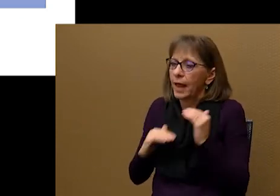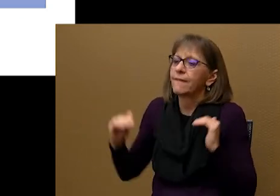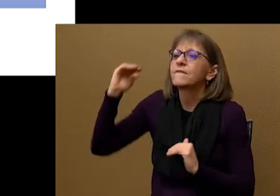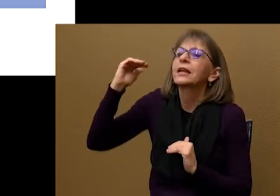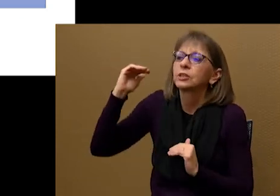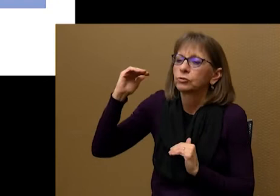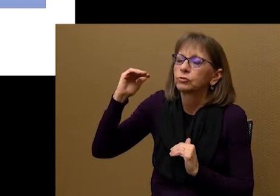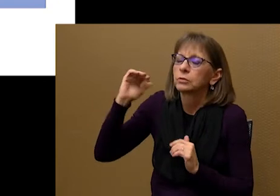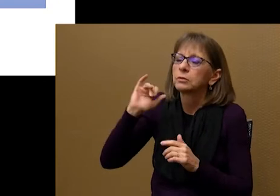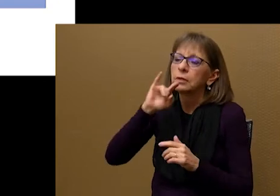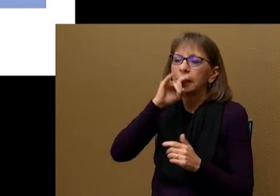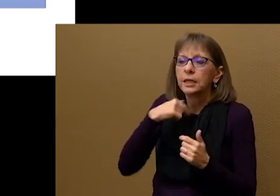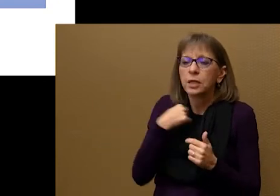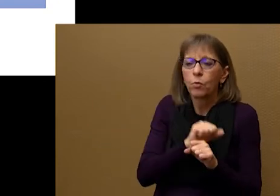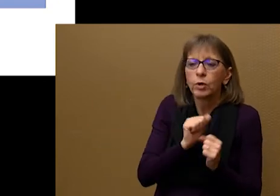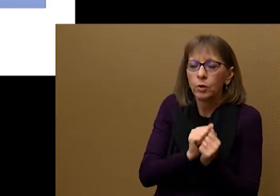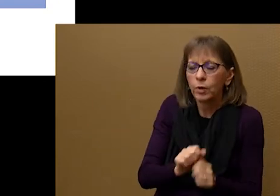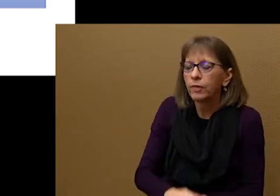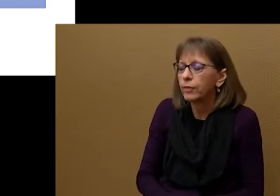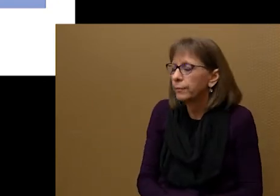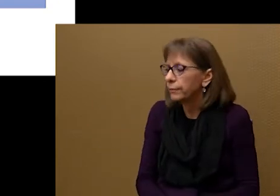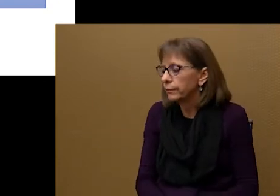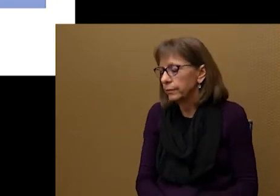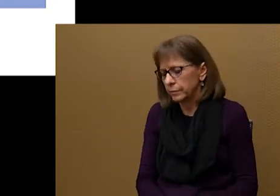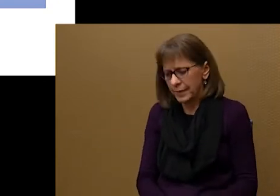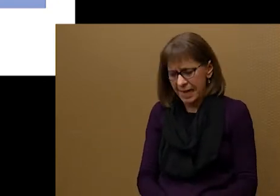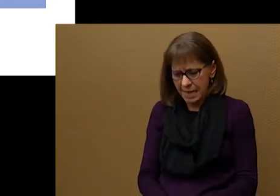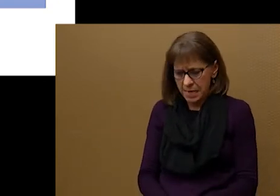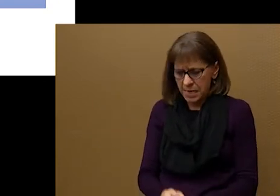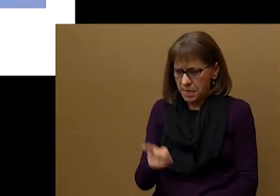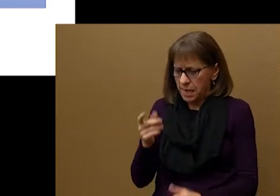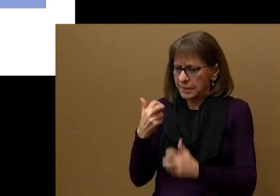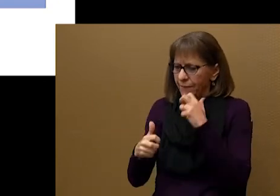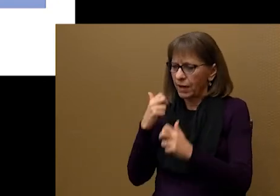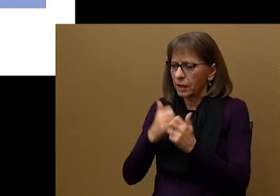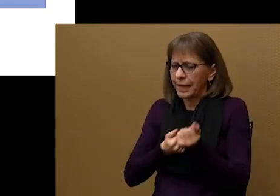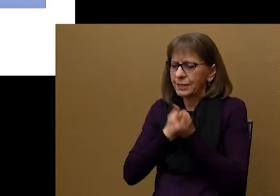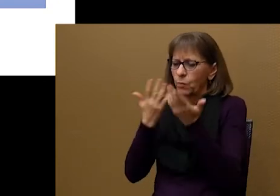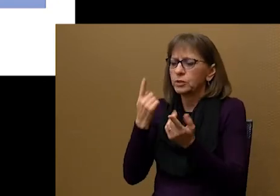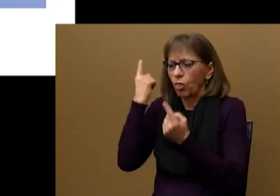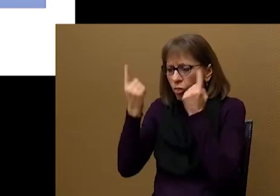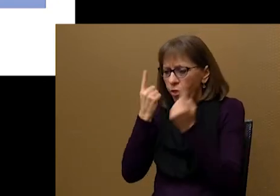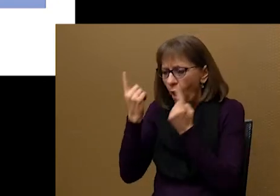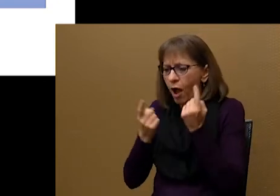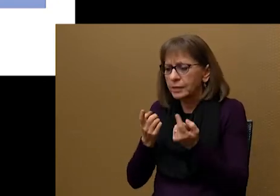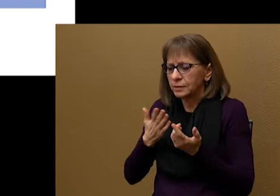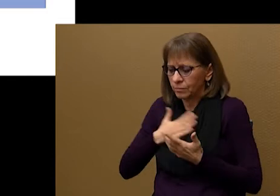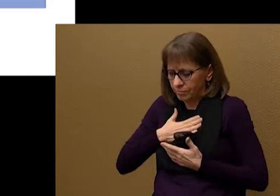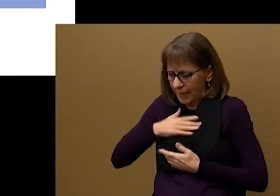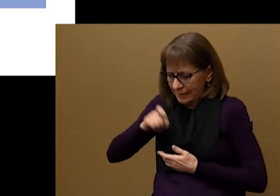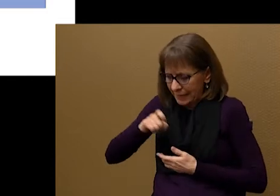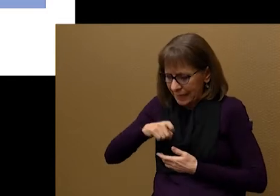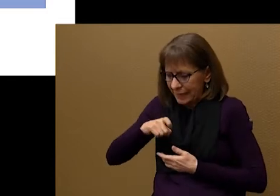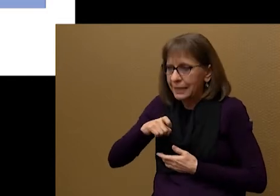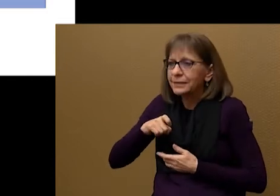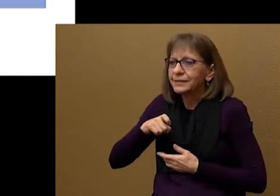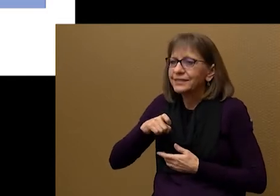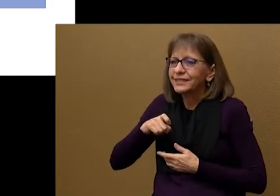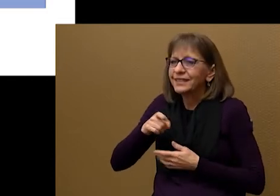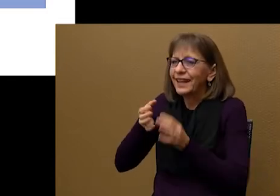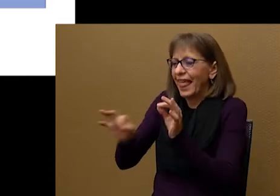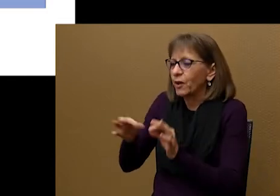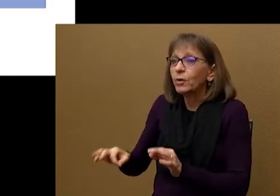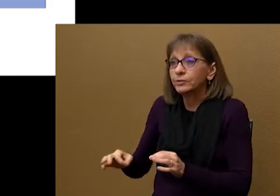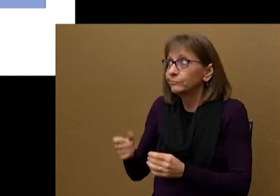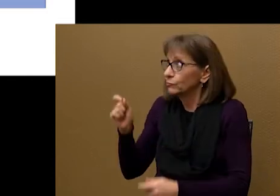have an advantage over the kids we're working with. Difficulty expressing thoughts, needs, or concerns in words.